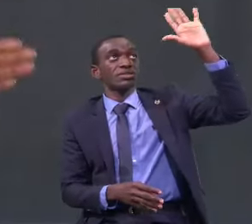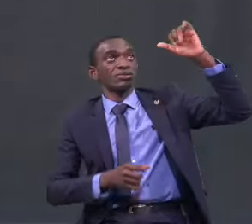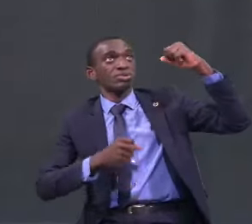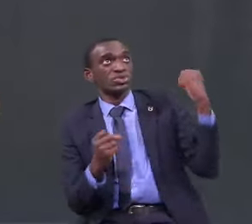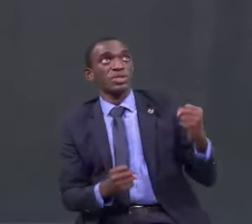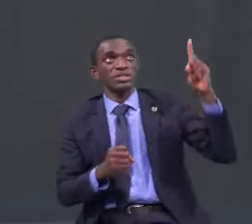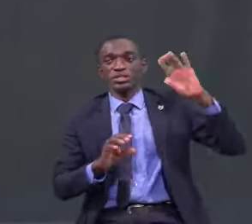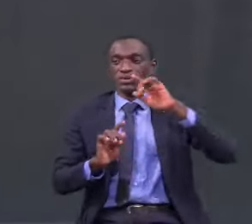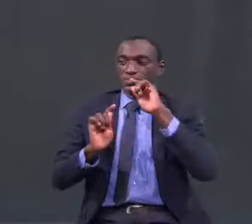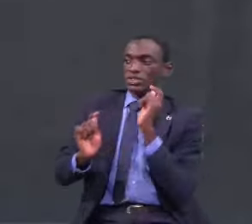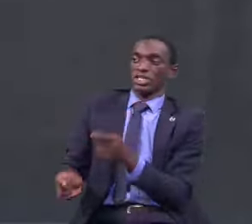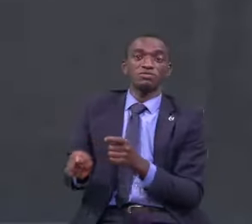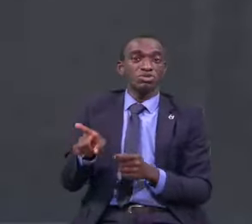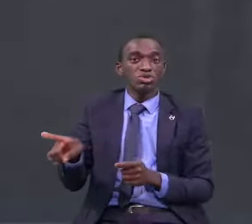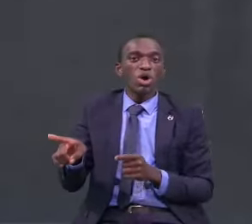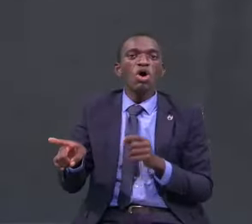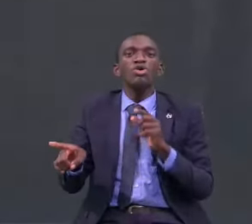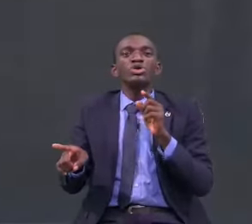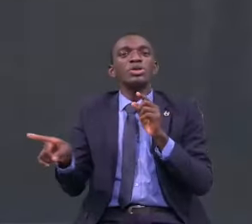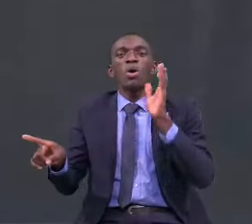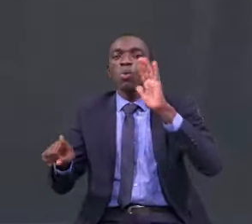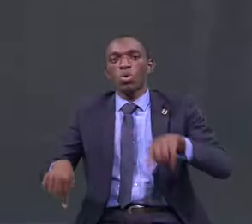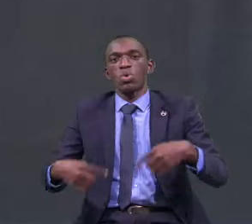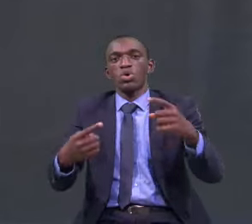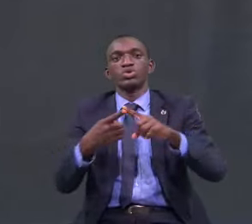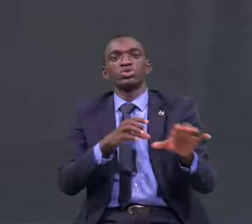you go to do good work.